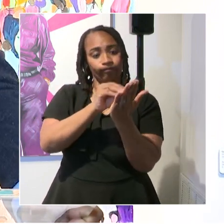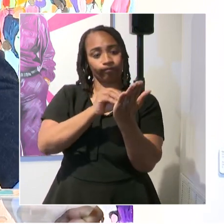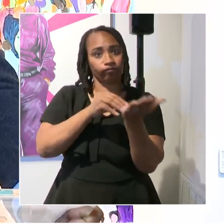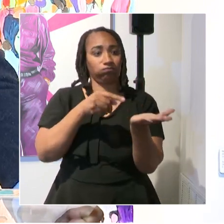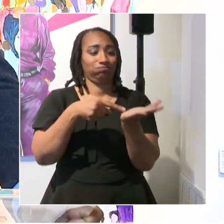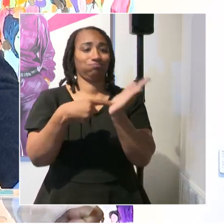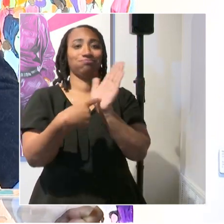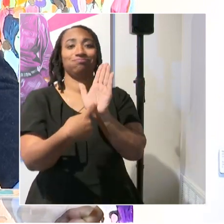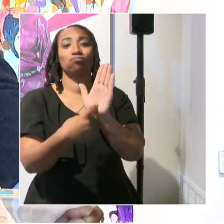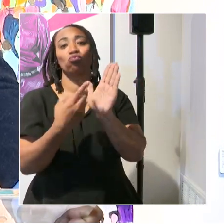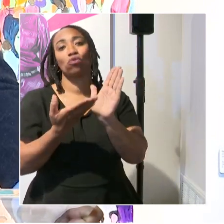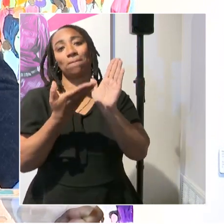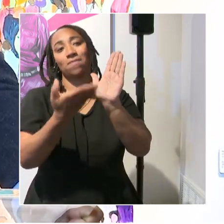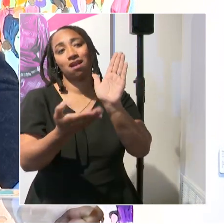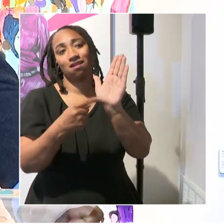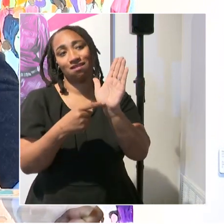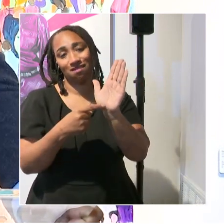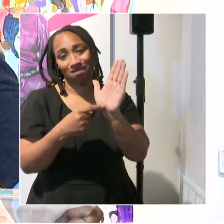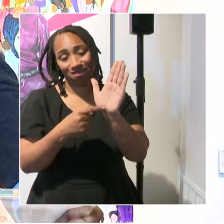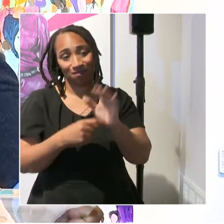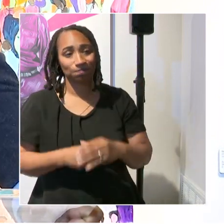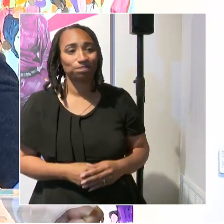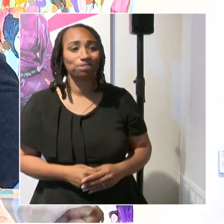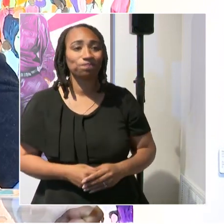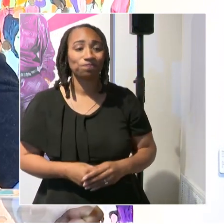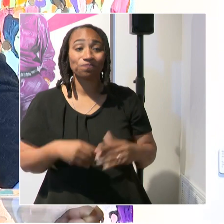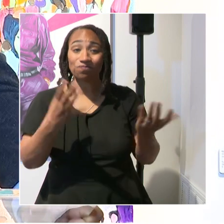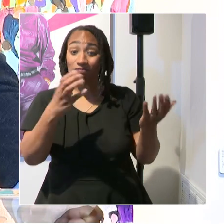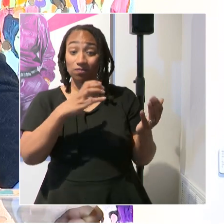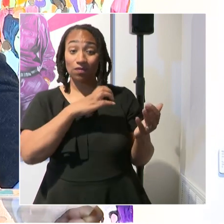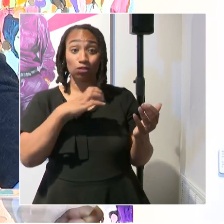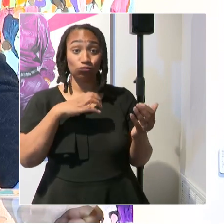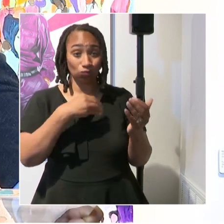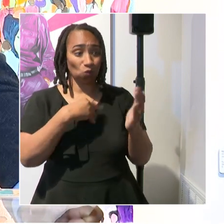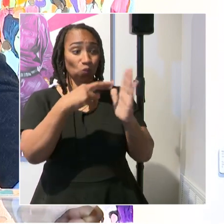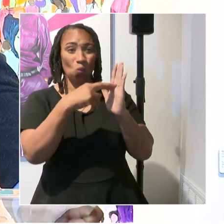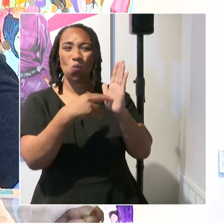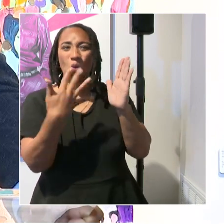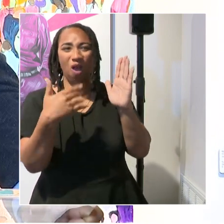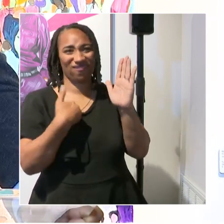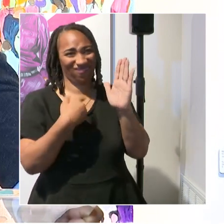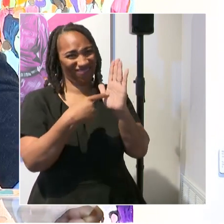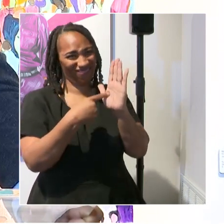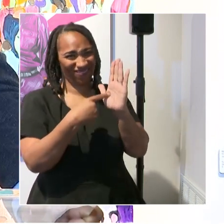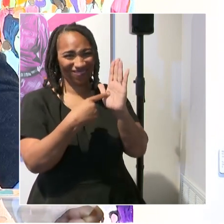is spelled out in the council's rules. Once the chairman established the ad hoc committee, we had 90